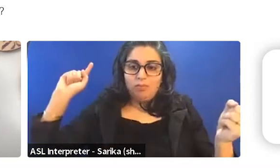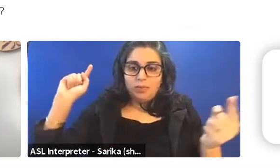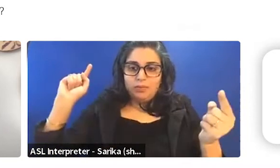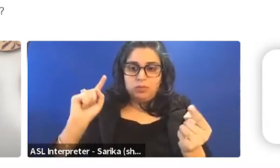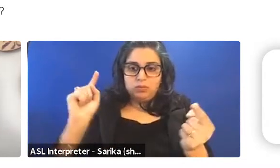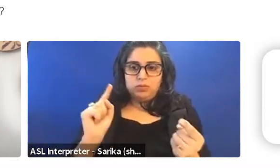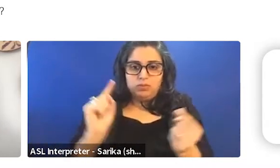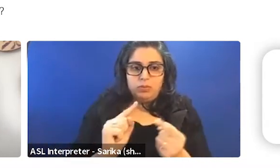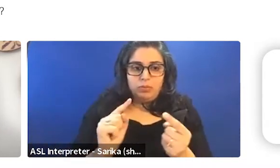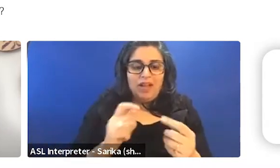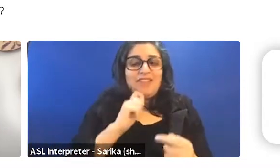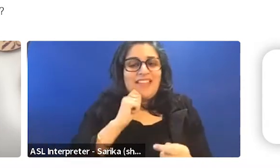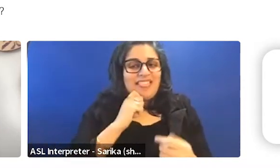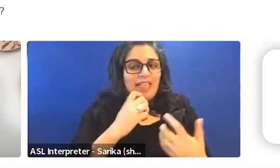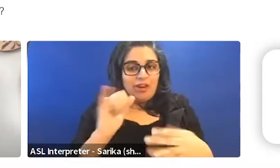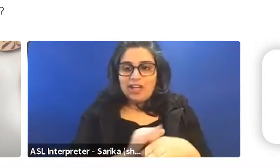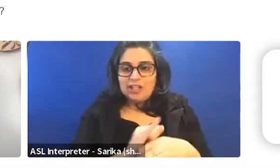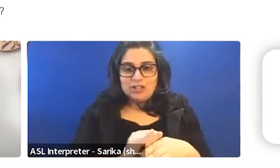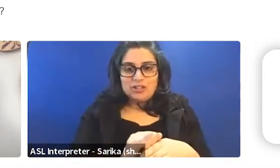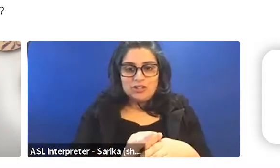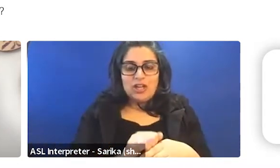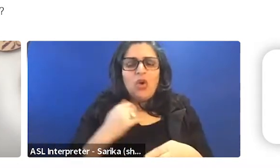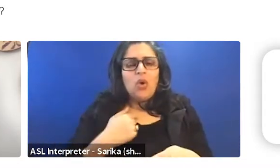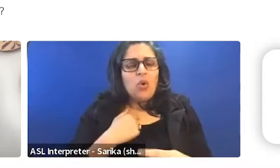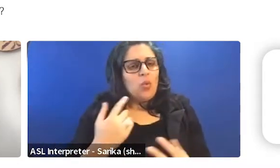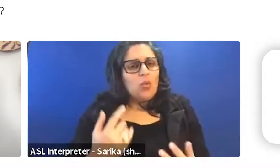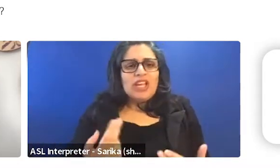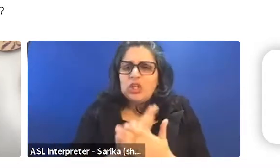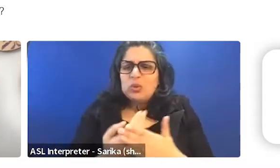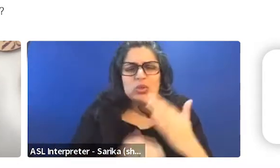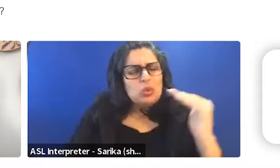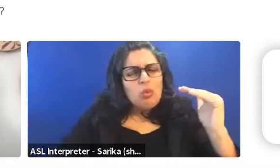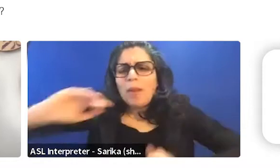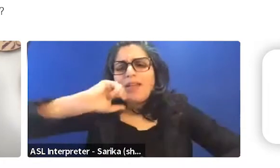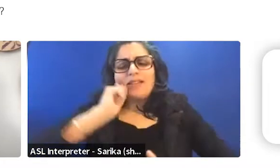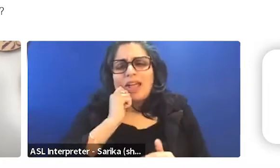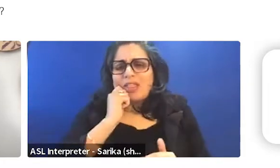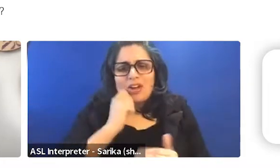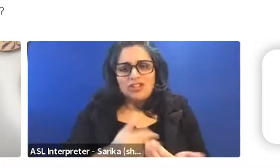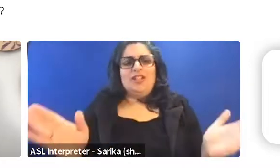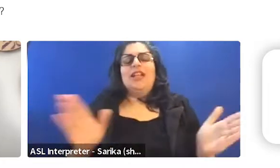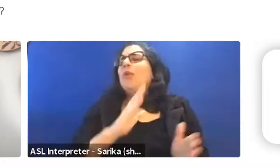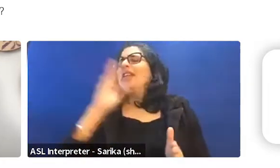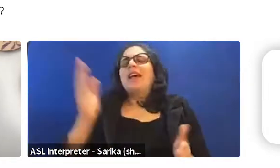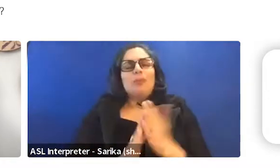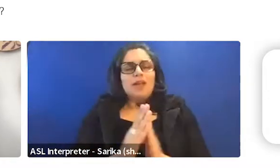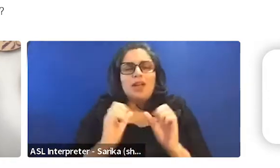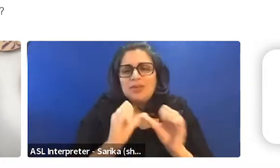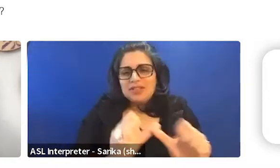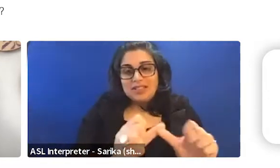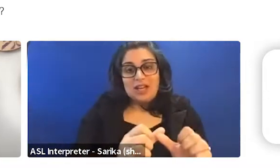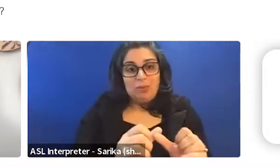leather industry in general. We consume too much leather in general. And so it's never going to be sustainable at the scale that it